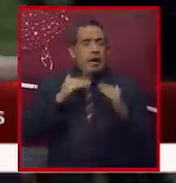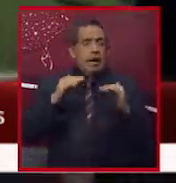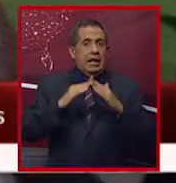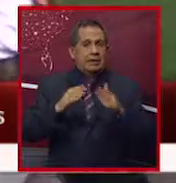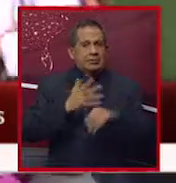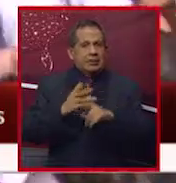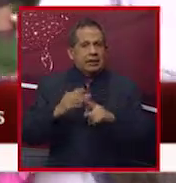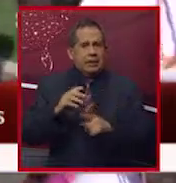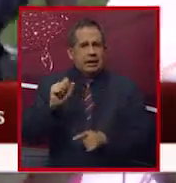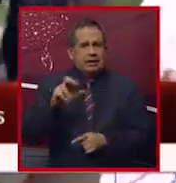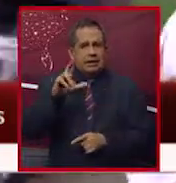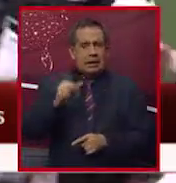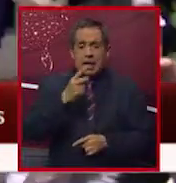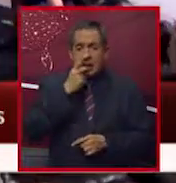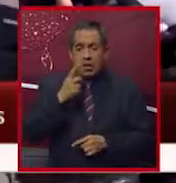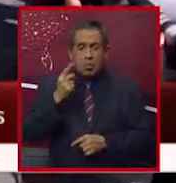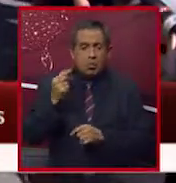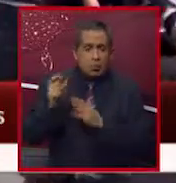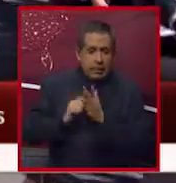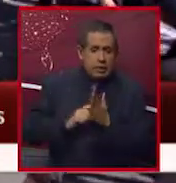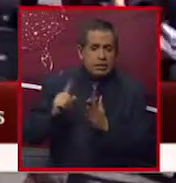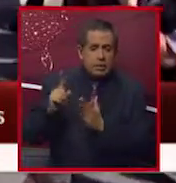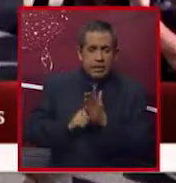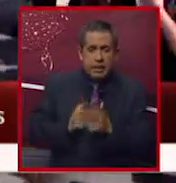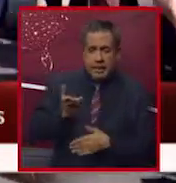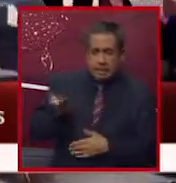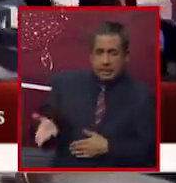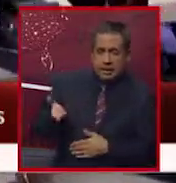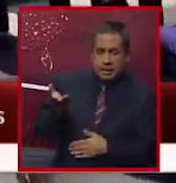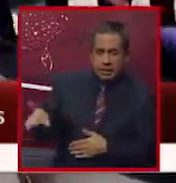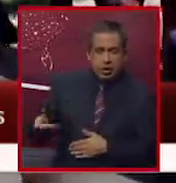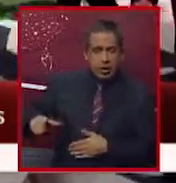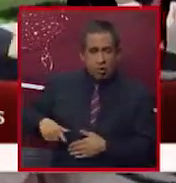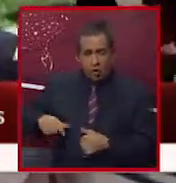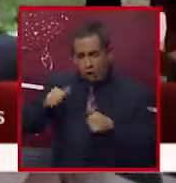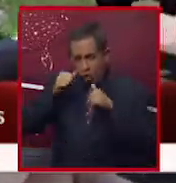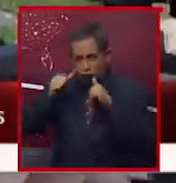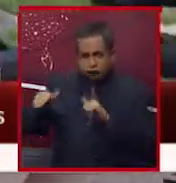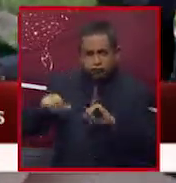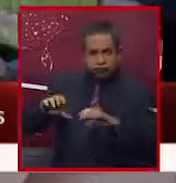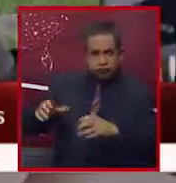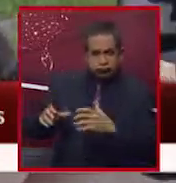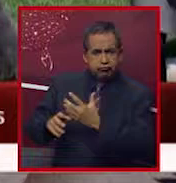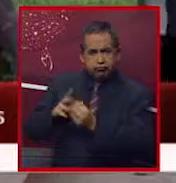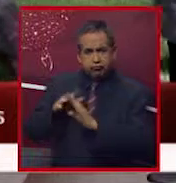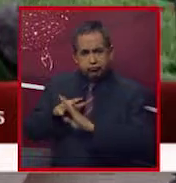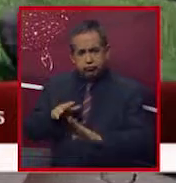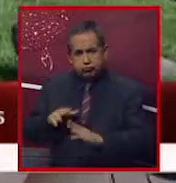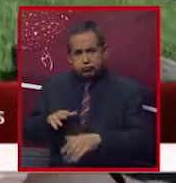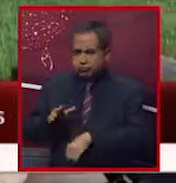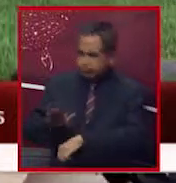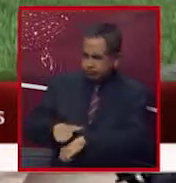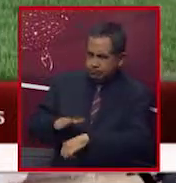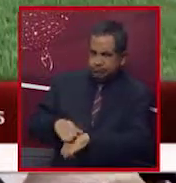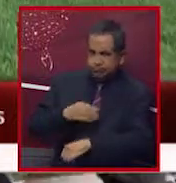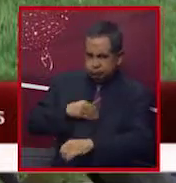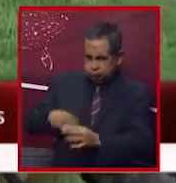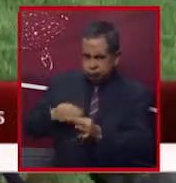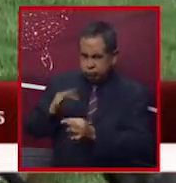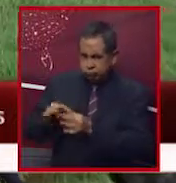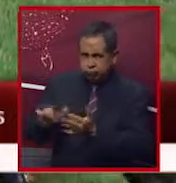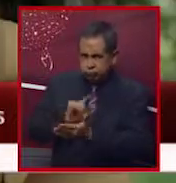Sanders, dijo que durante meses han pedido al gobierno mexicano atender este problema, por lo que instó a cumplir las